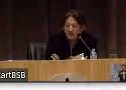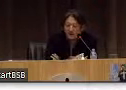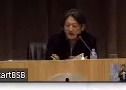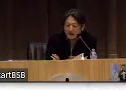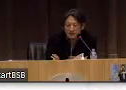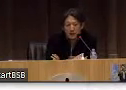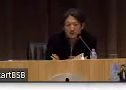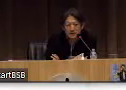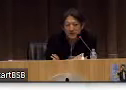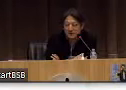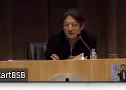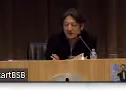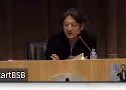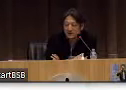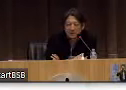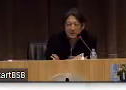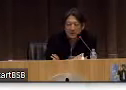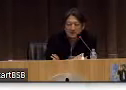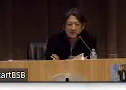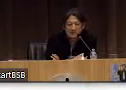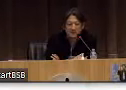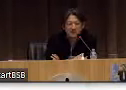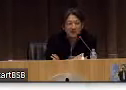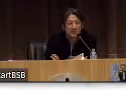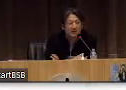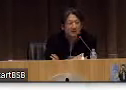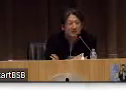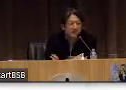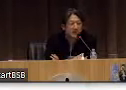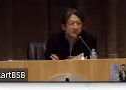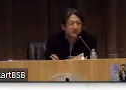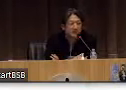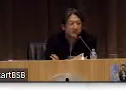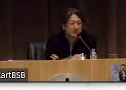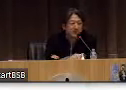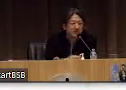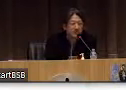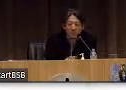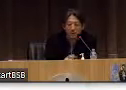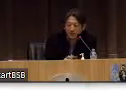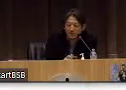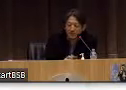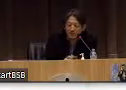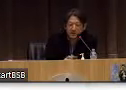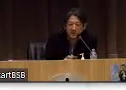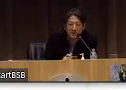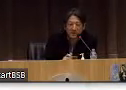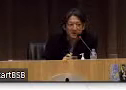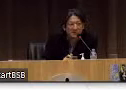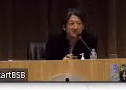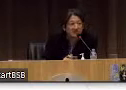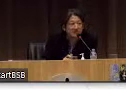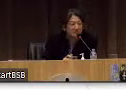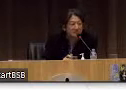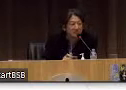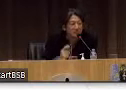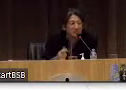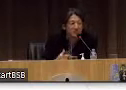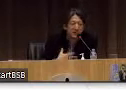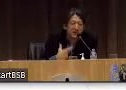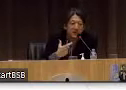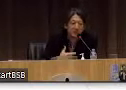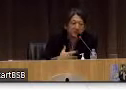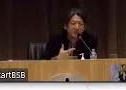the pandemic, in the peak of the pandemic, that we have over 240